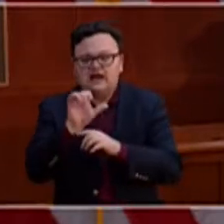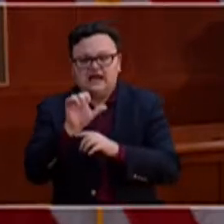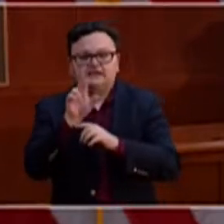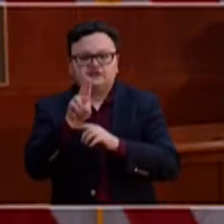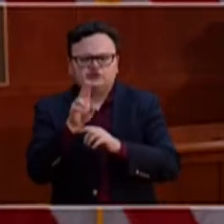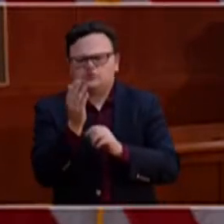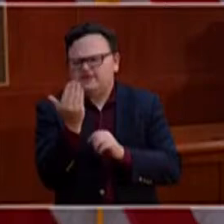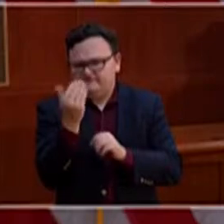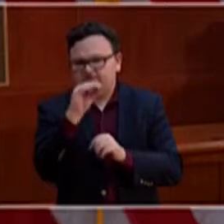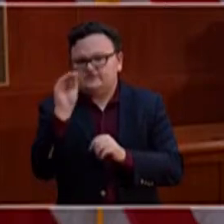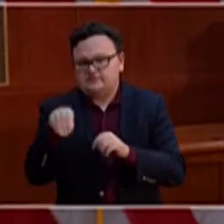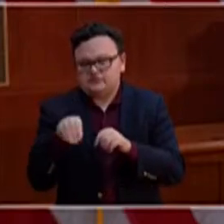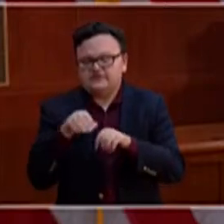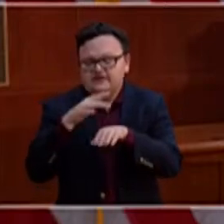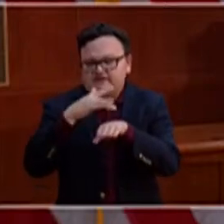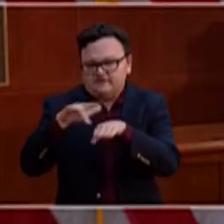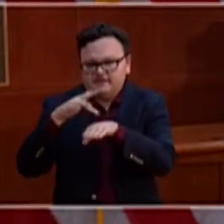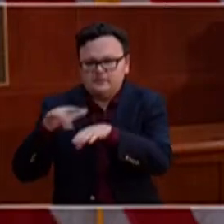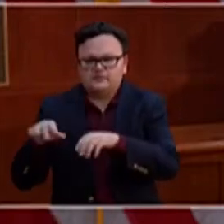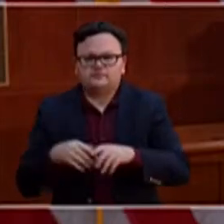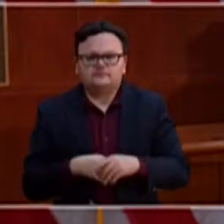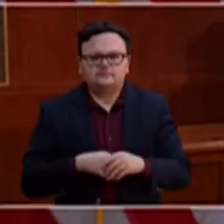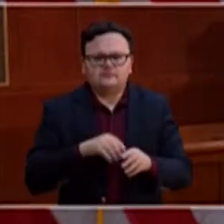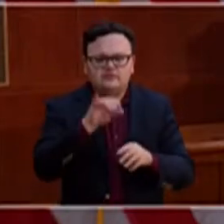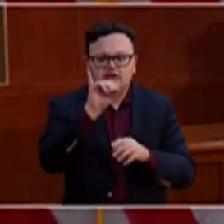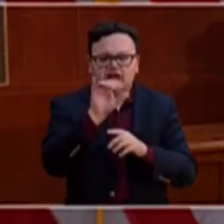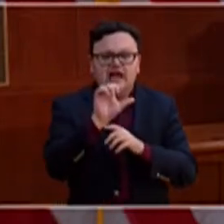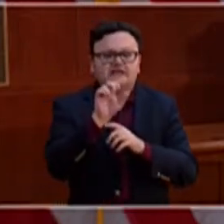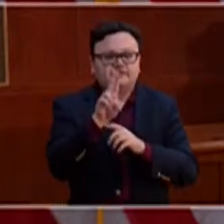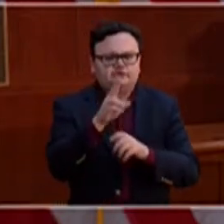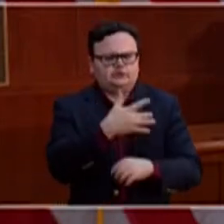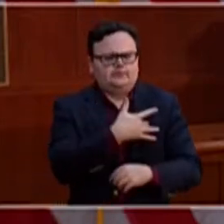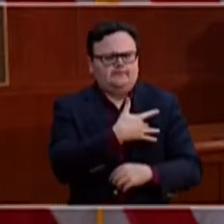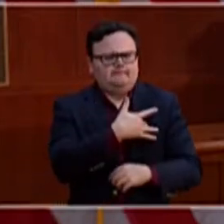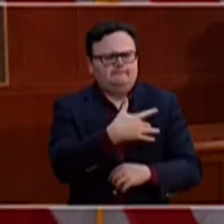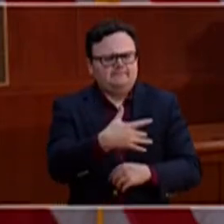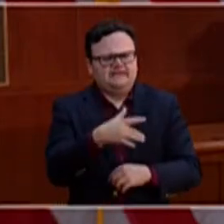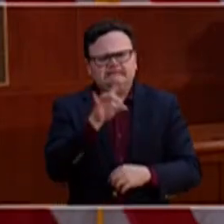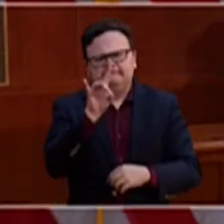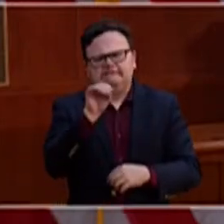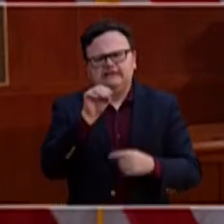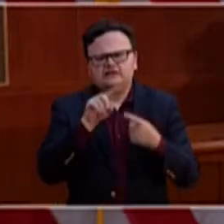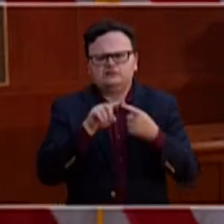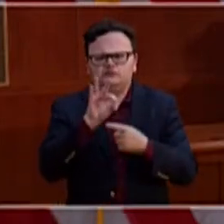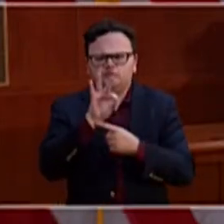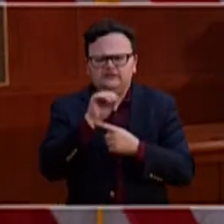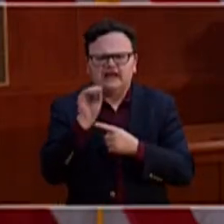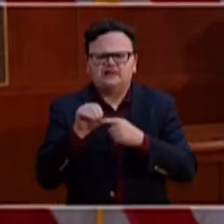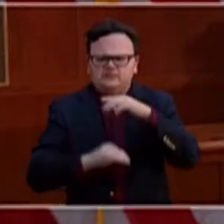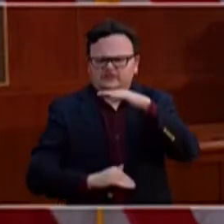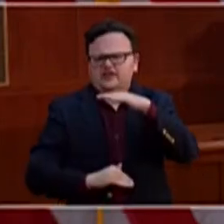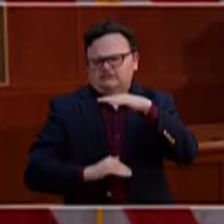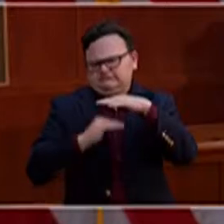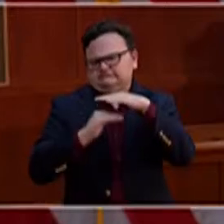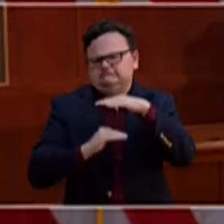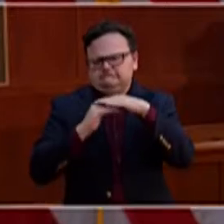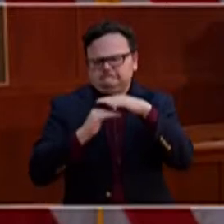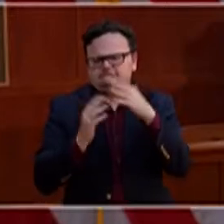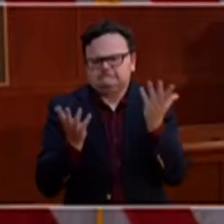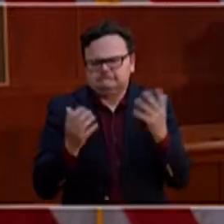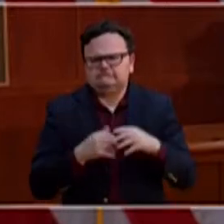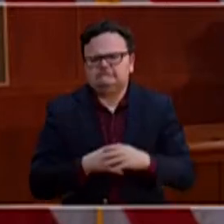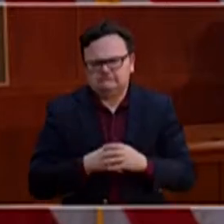available. ICUs, they typically want to run them at 88 to 90% full because you have no need to